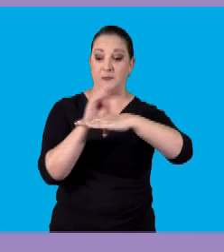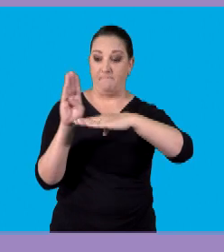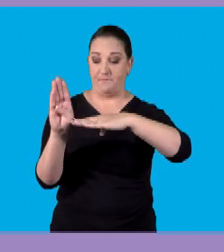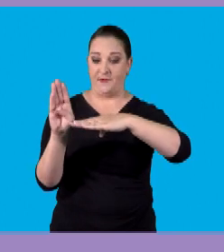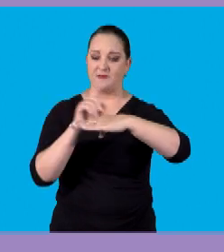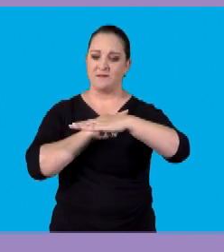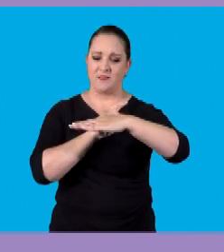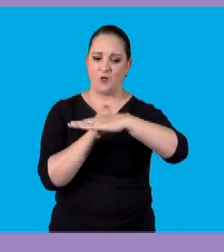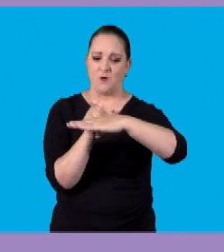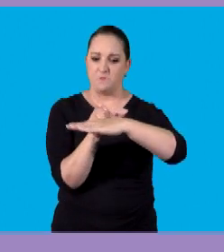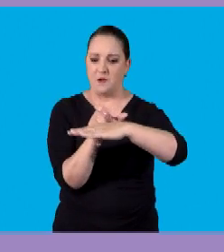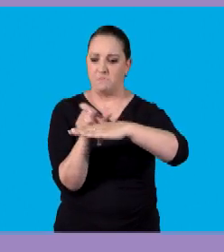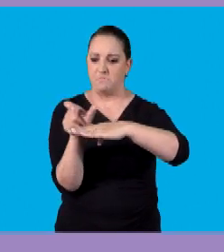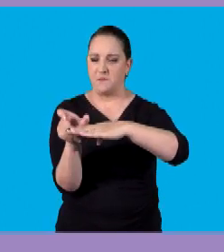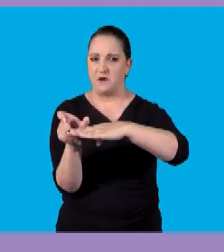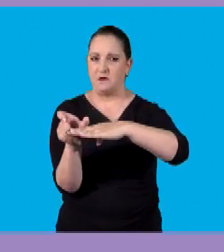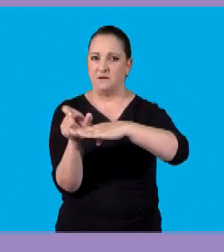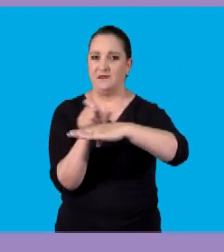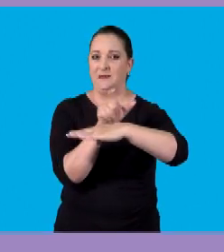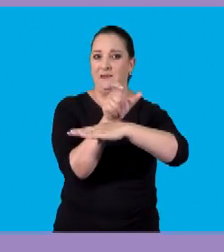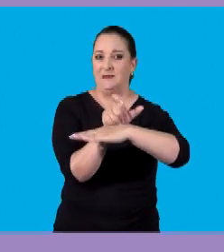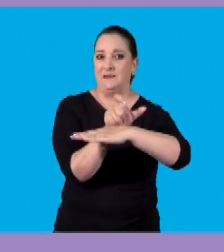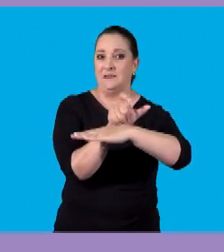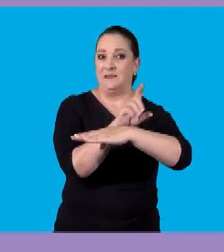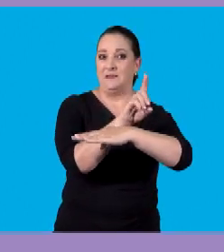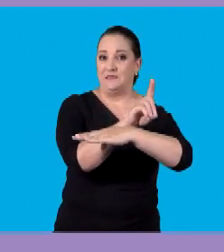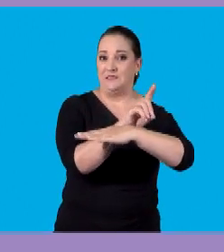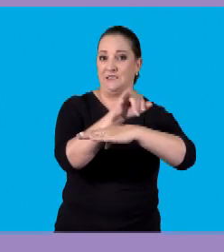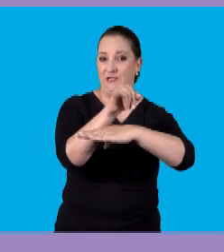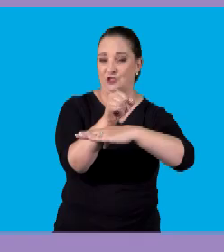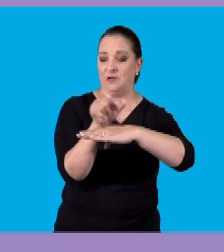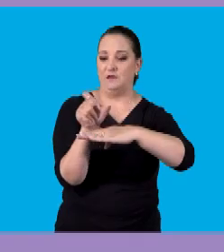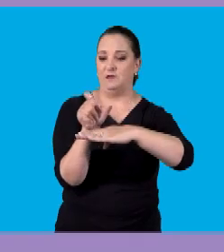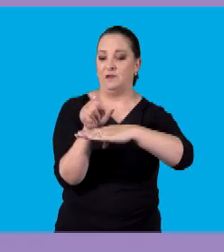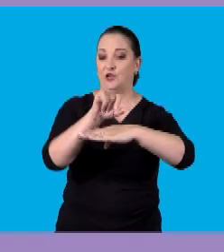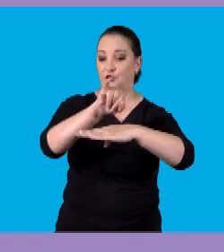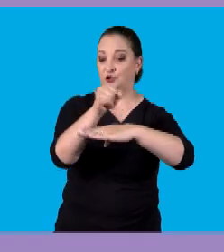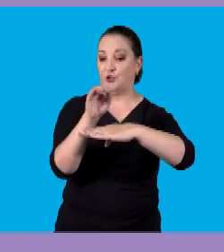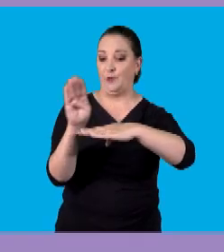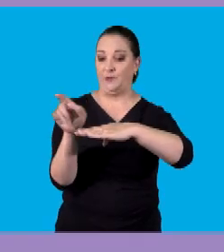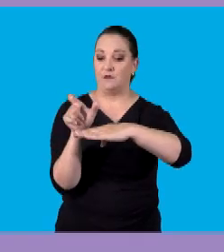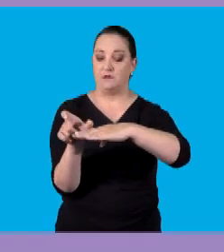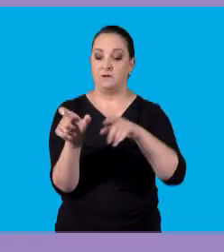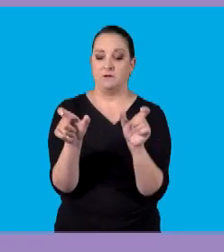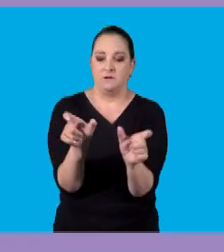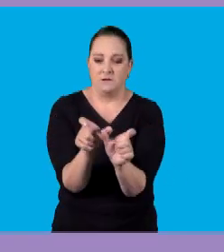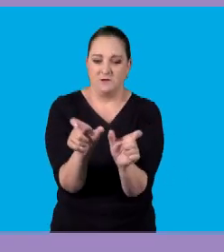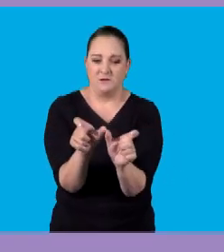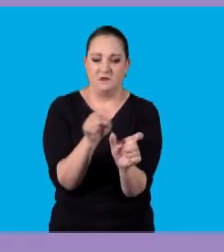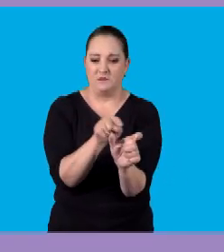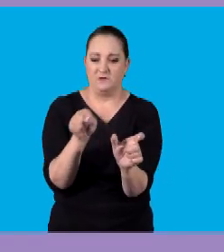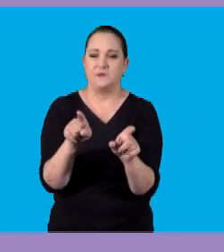DJ is equals to BJ or JB. So what does this mean? This means